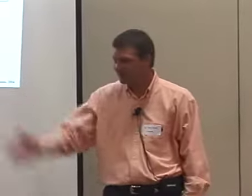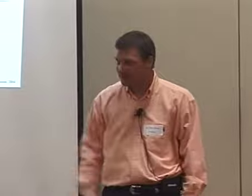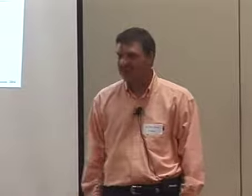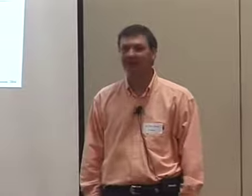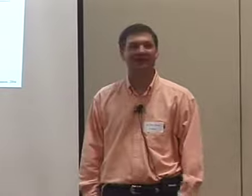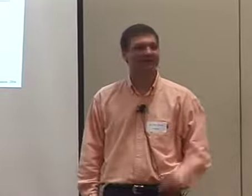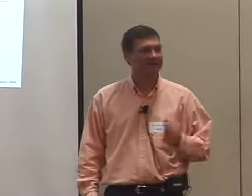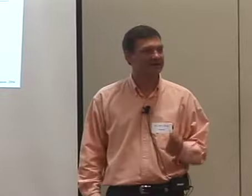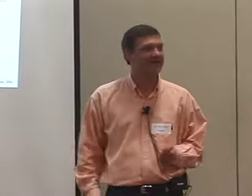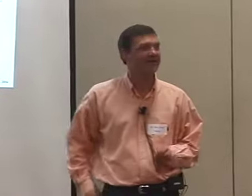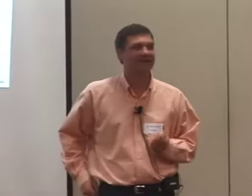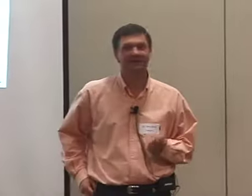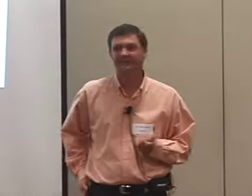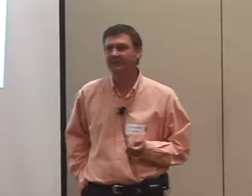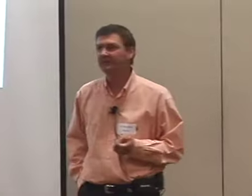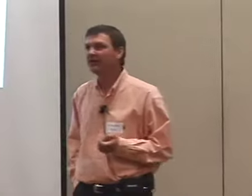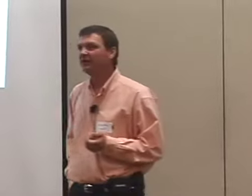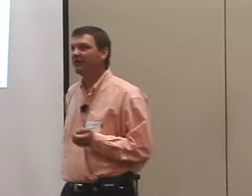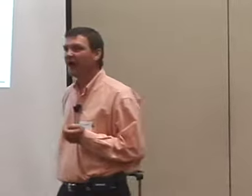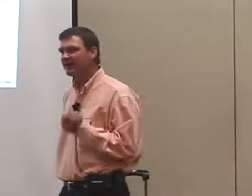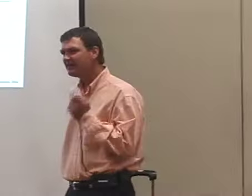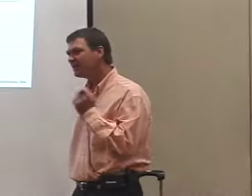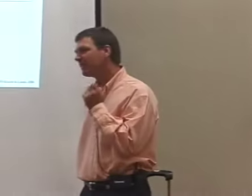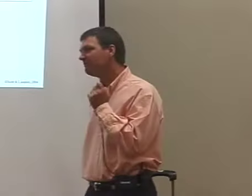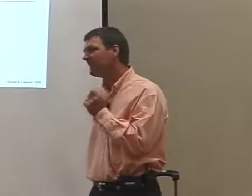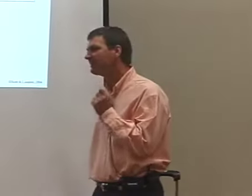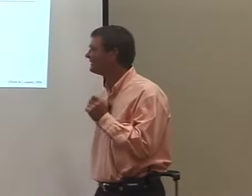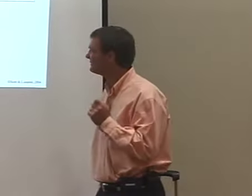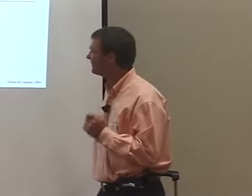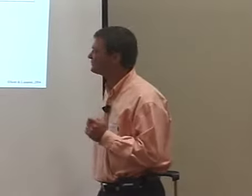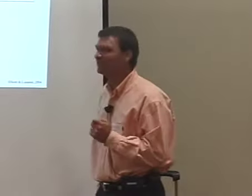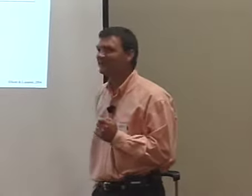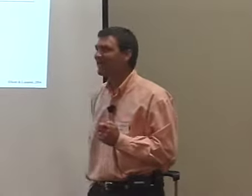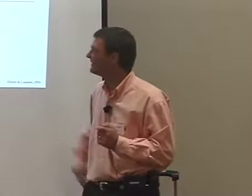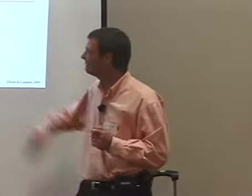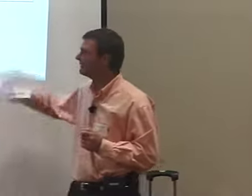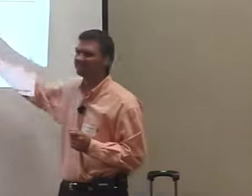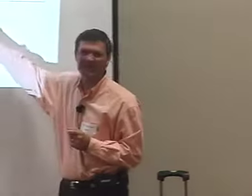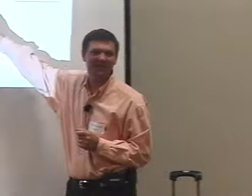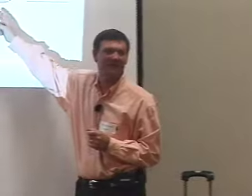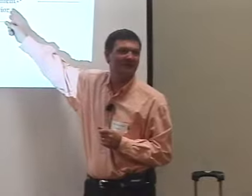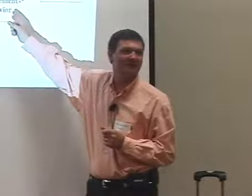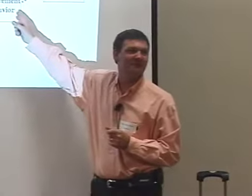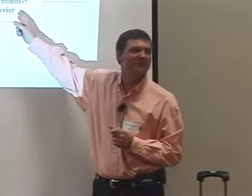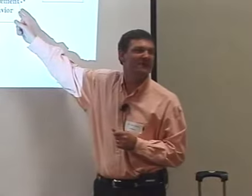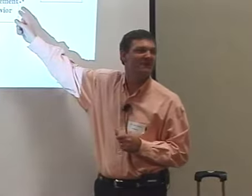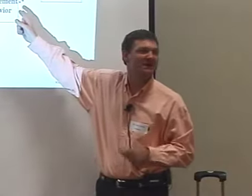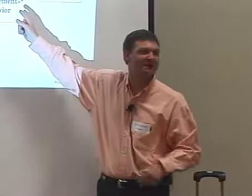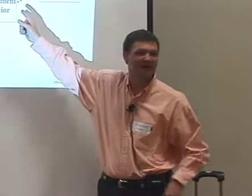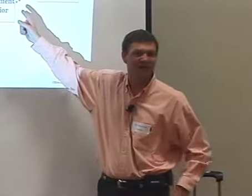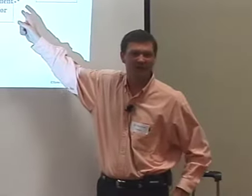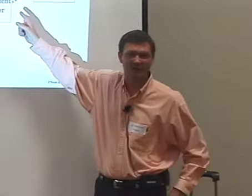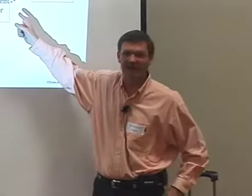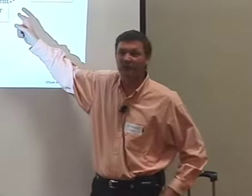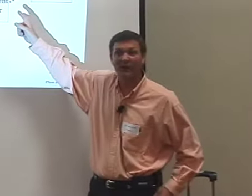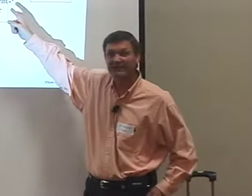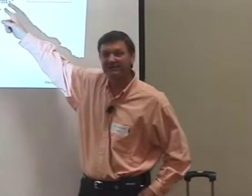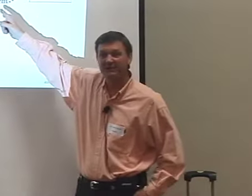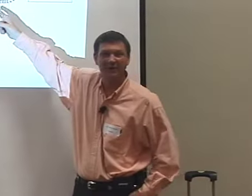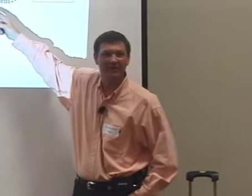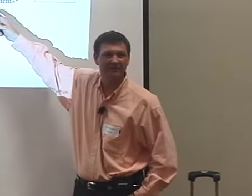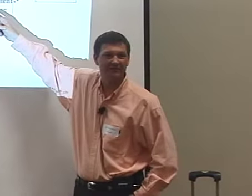never thought of that. Good idea. I think we can make the assumption that that has been said many, many times already. So